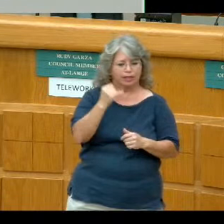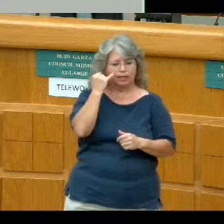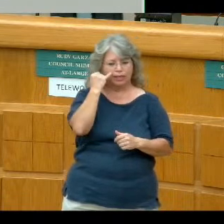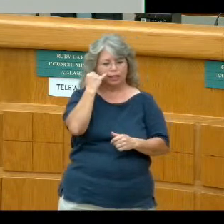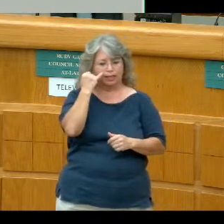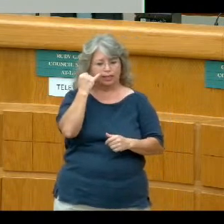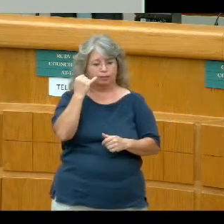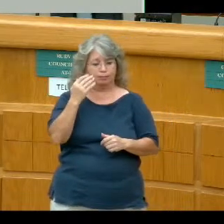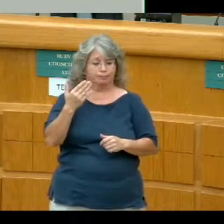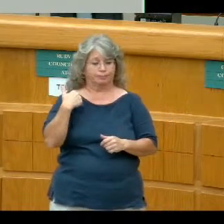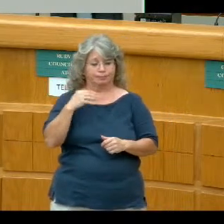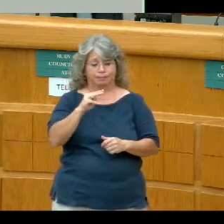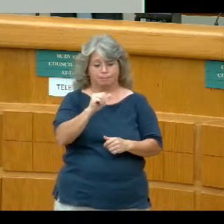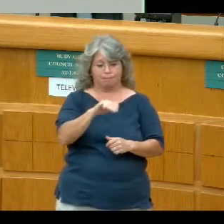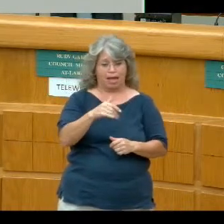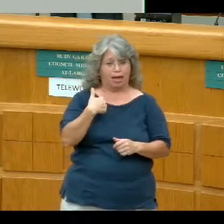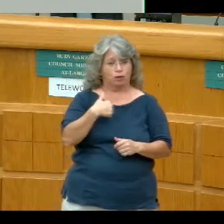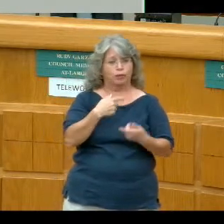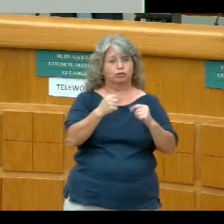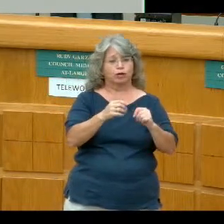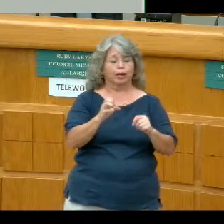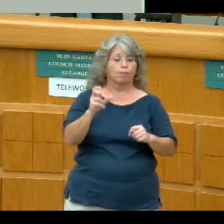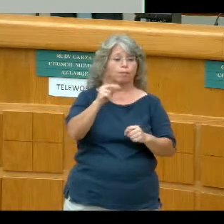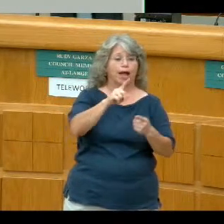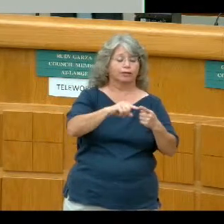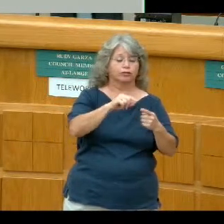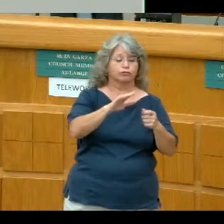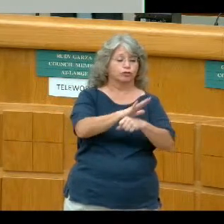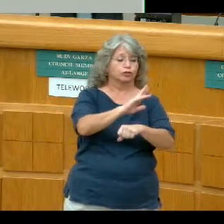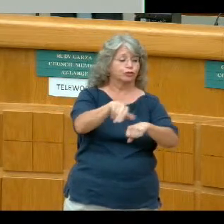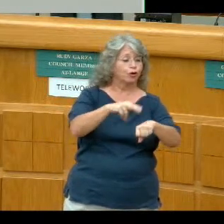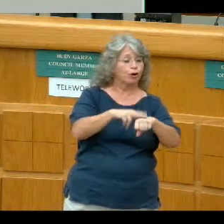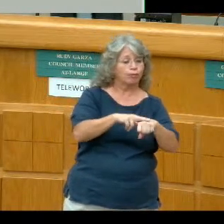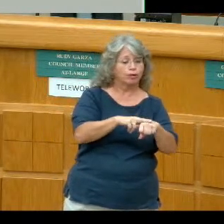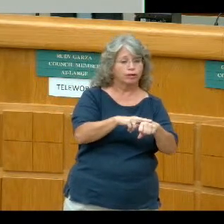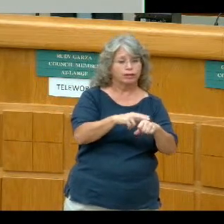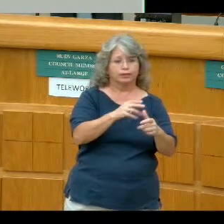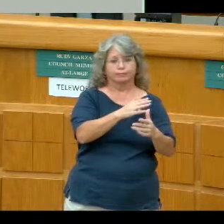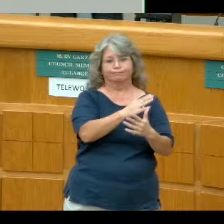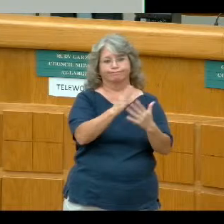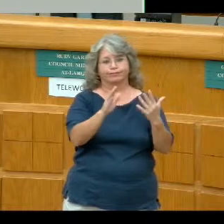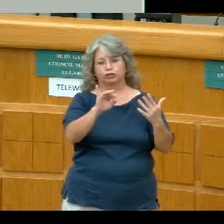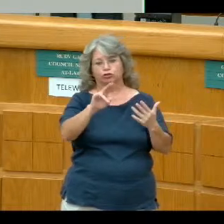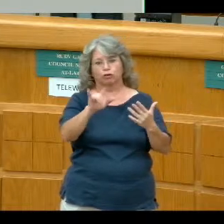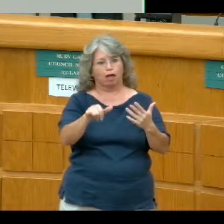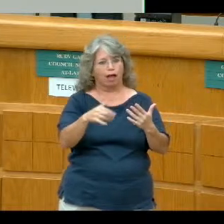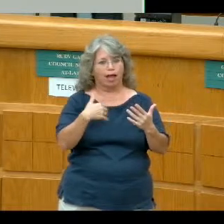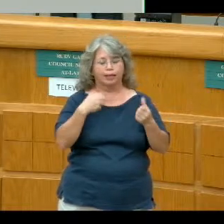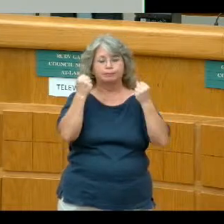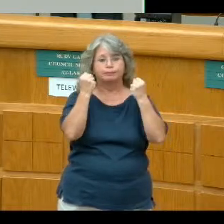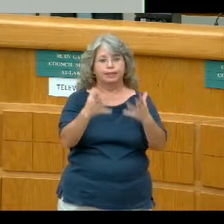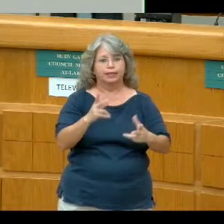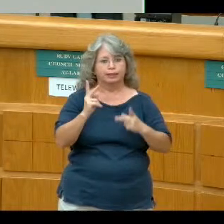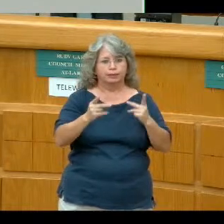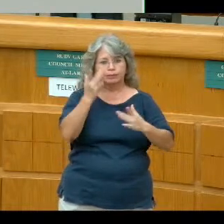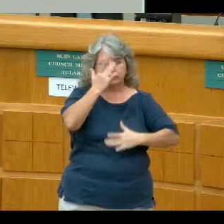We tried to go back to normal in May. By July, there was a lot of people that were sick, and now